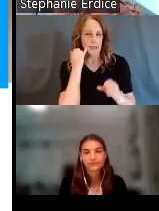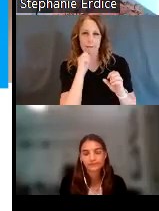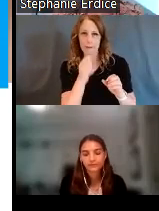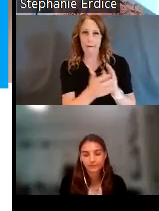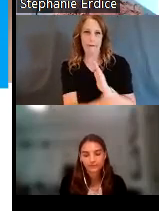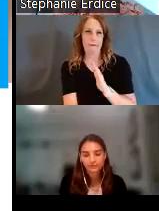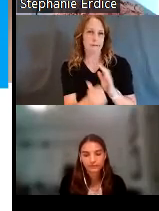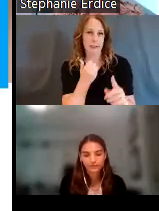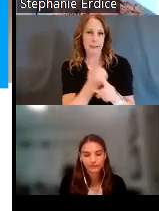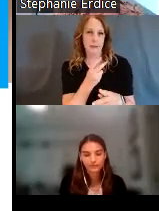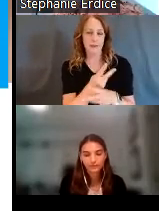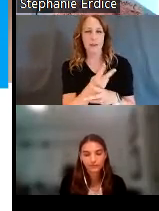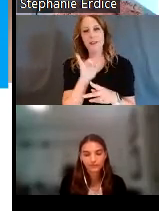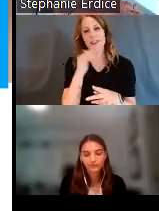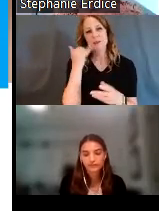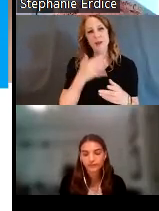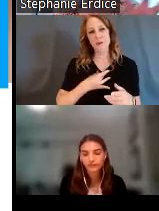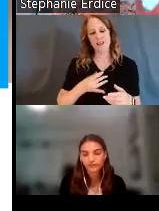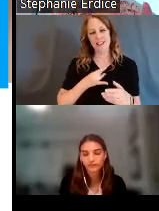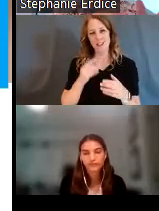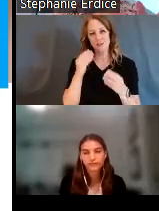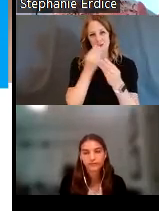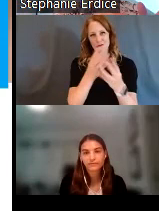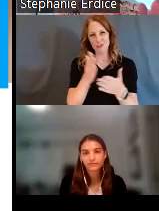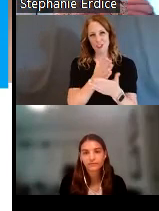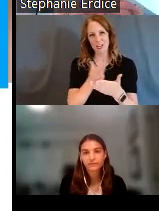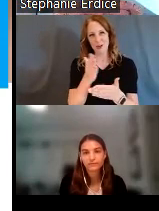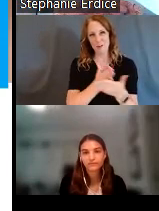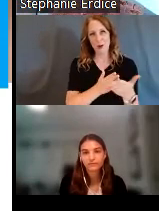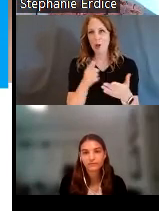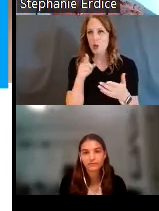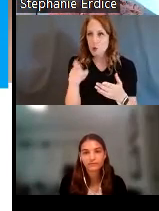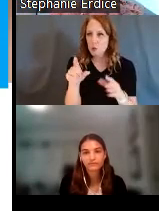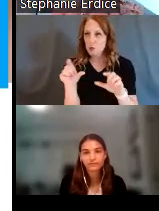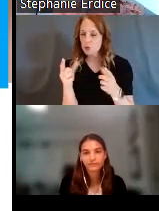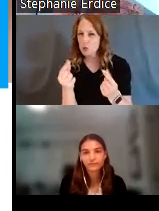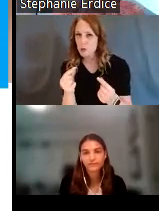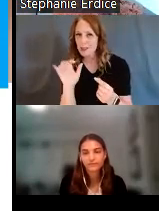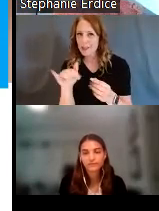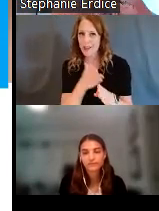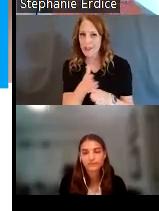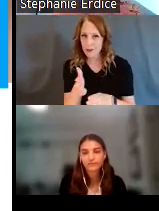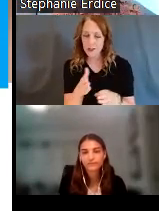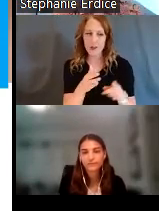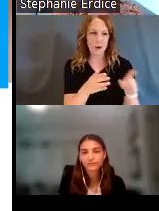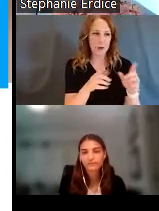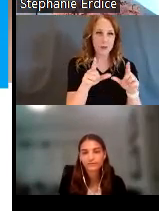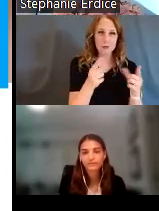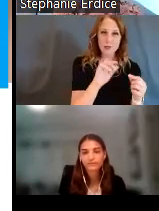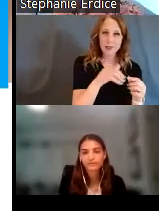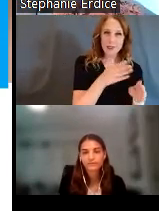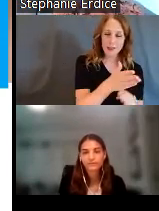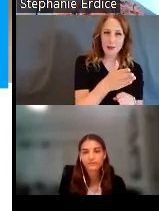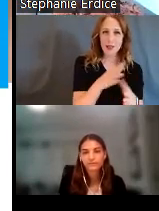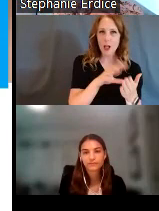why we like to do this sharing section. Like, what are you doing in this area? Or what are you doing in this area? And kind of learning from each